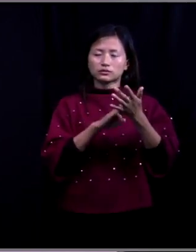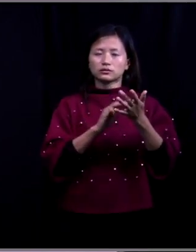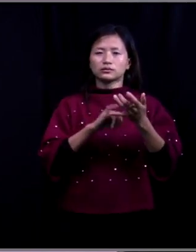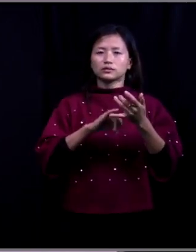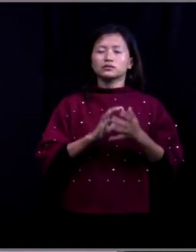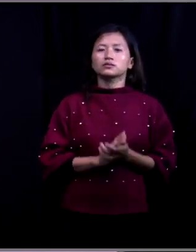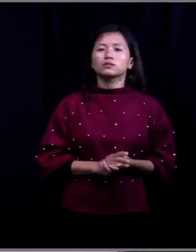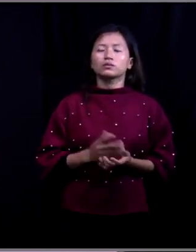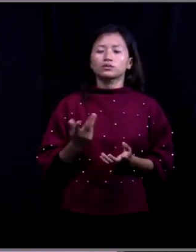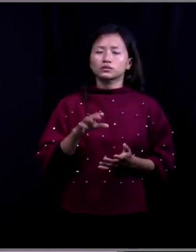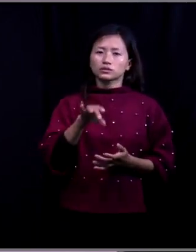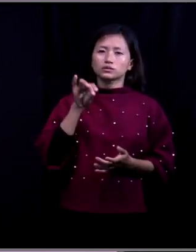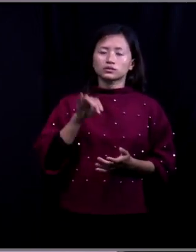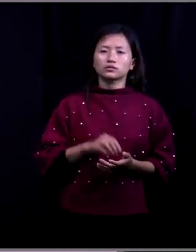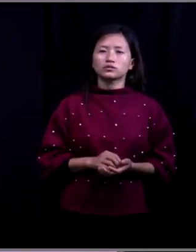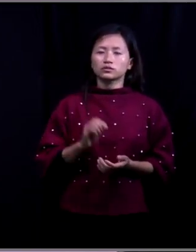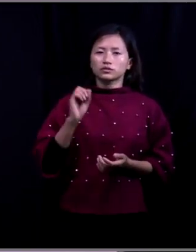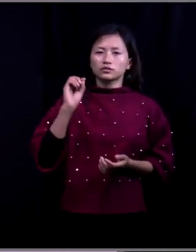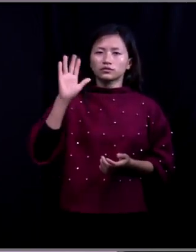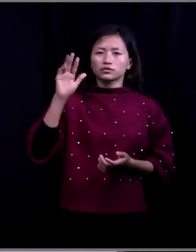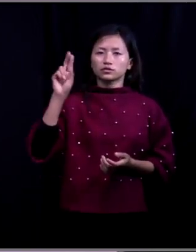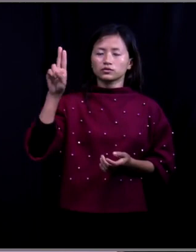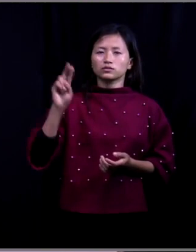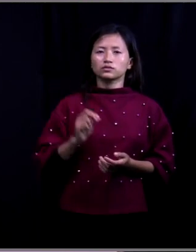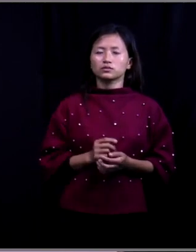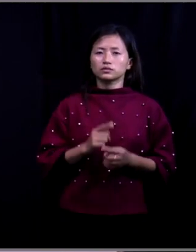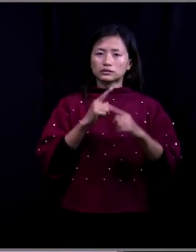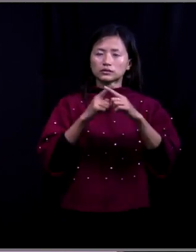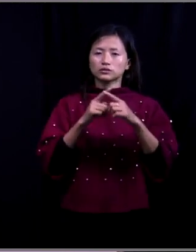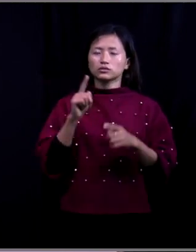So what do we get here? 52 into